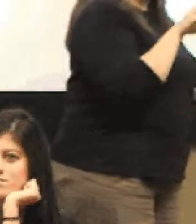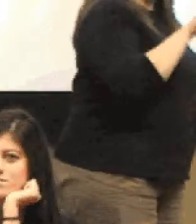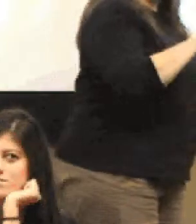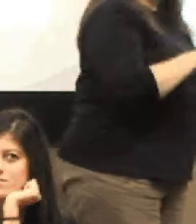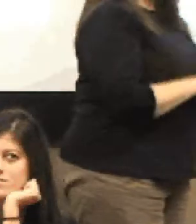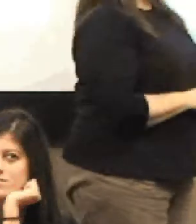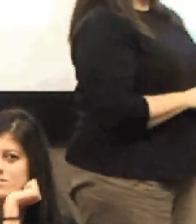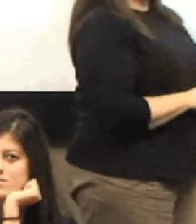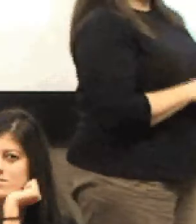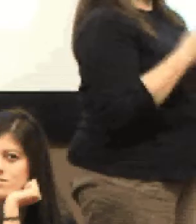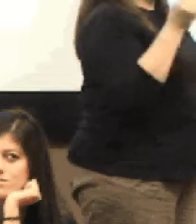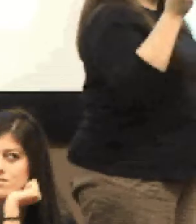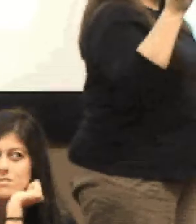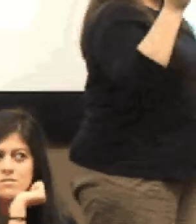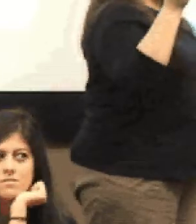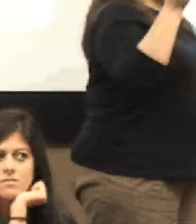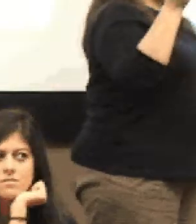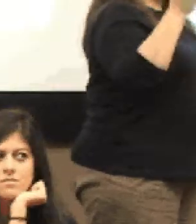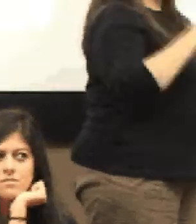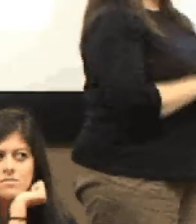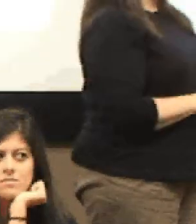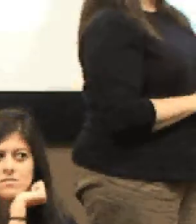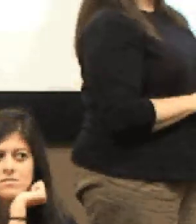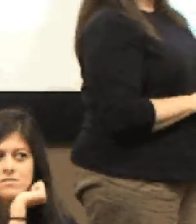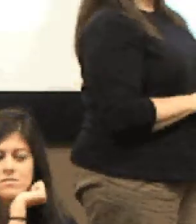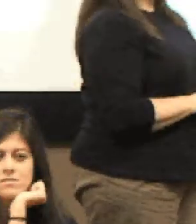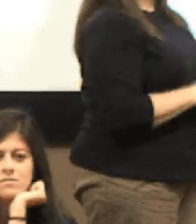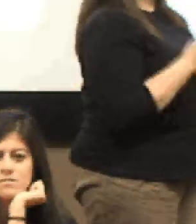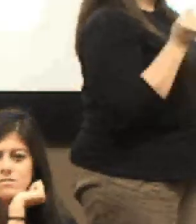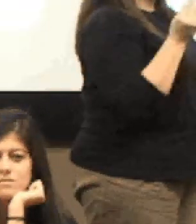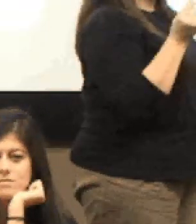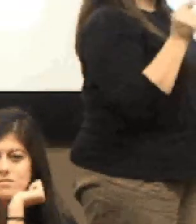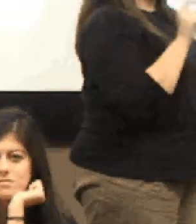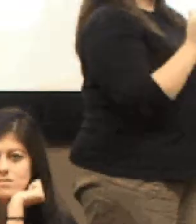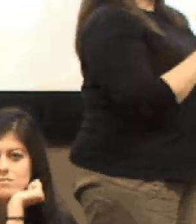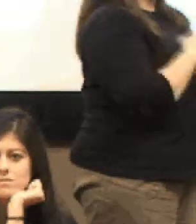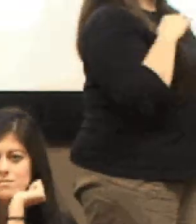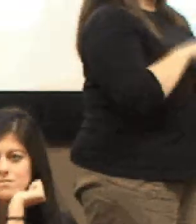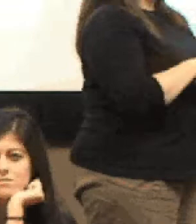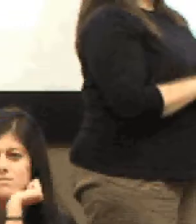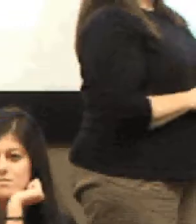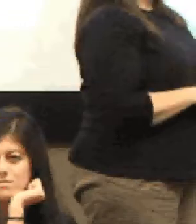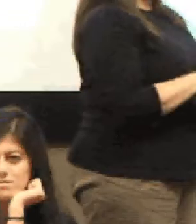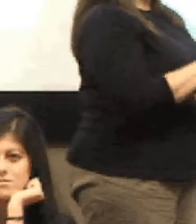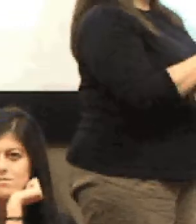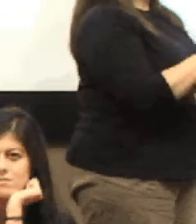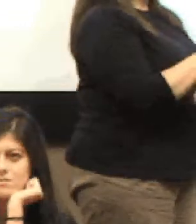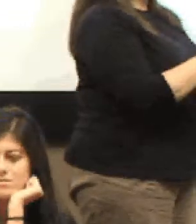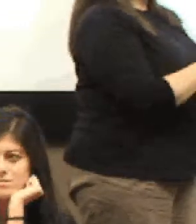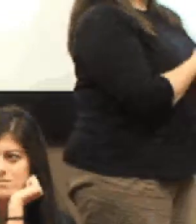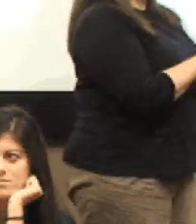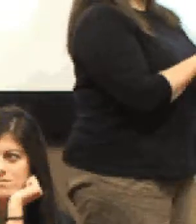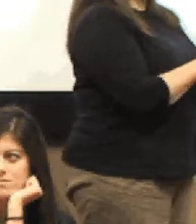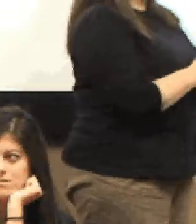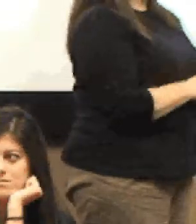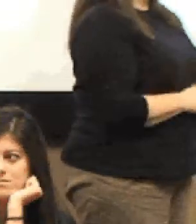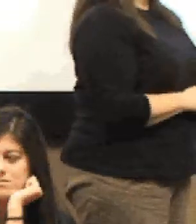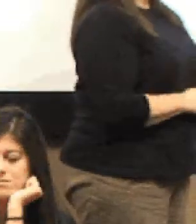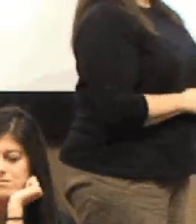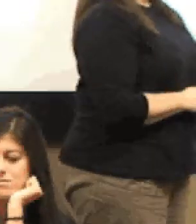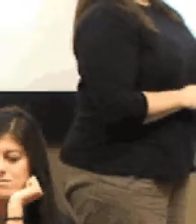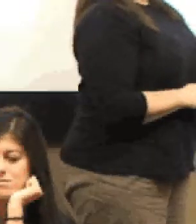No? Money. Huh? Money. Money. You got to make a profit. You have to. You have to make money.